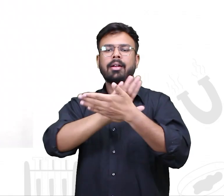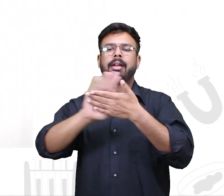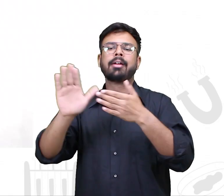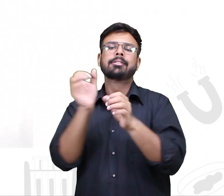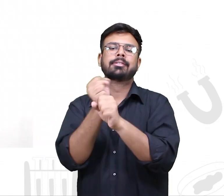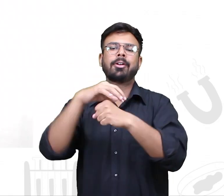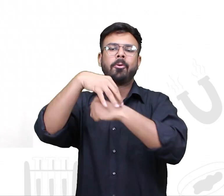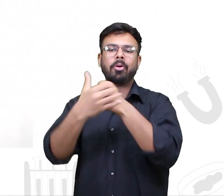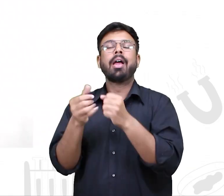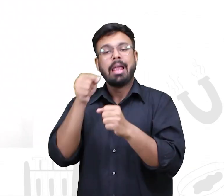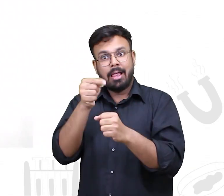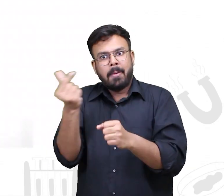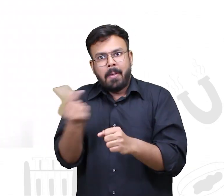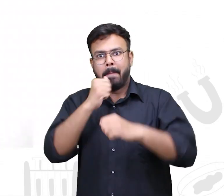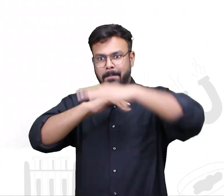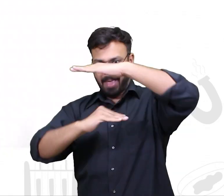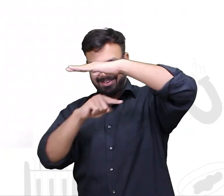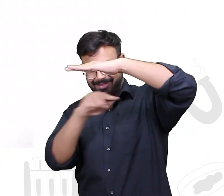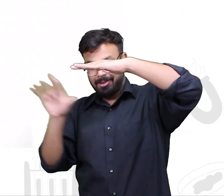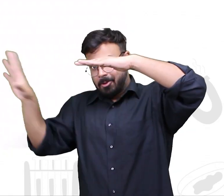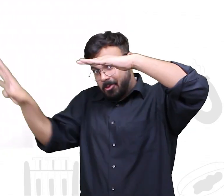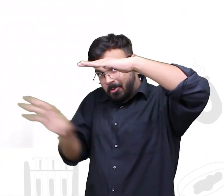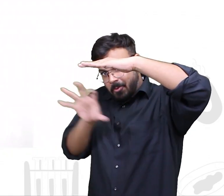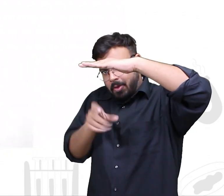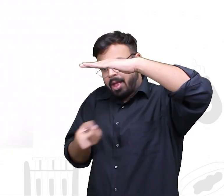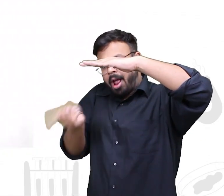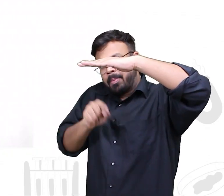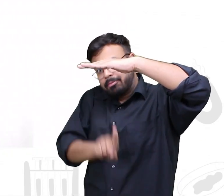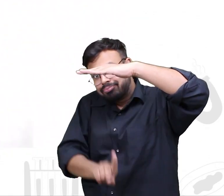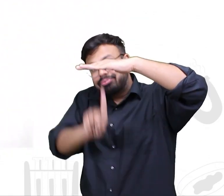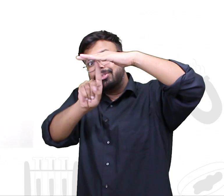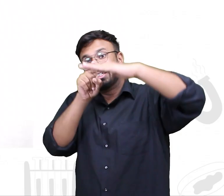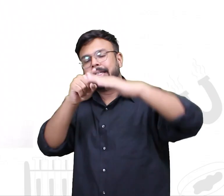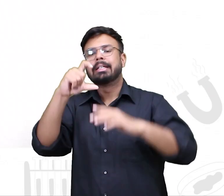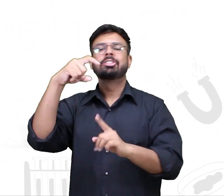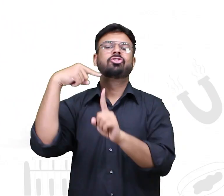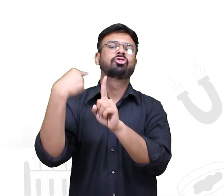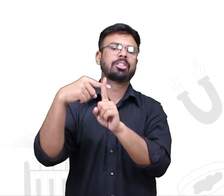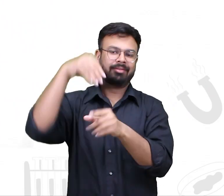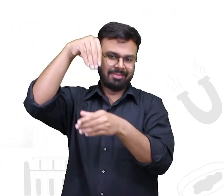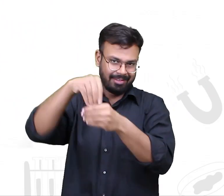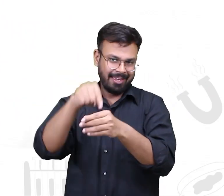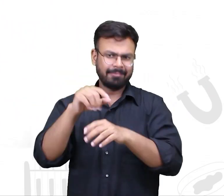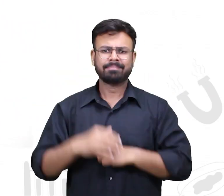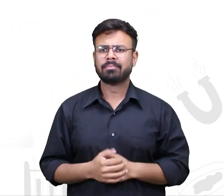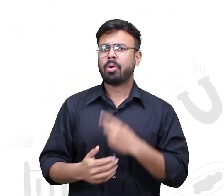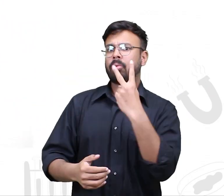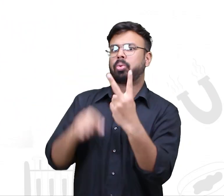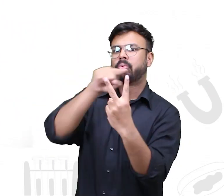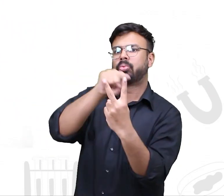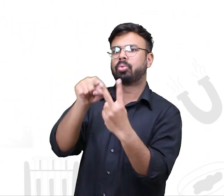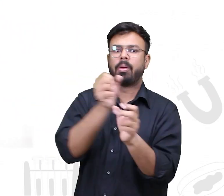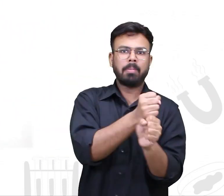the hydrogen production will take place and water reduction will take place at the cathode, that is the counter electrode. So